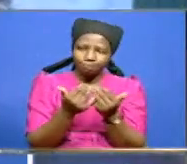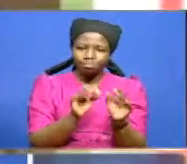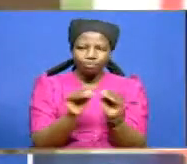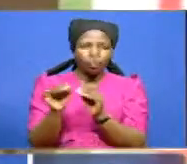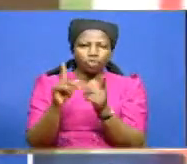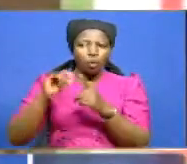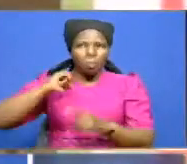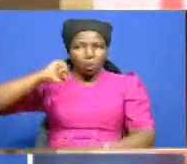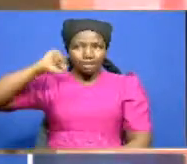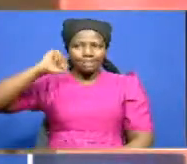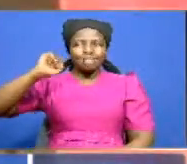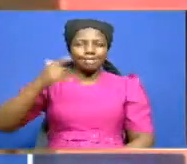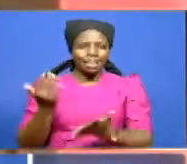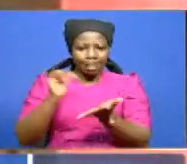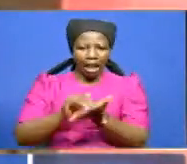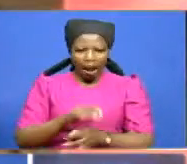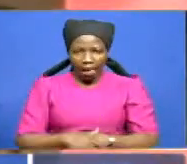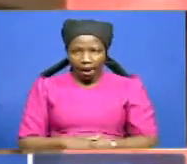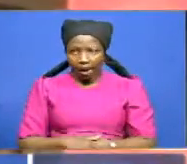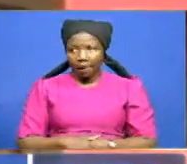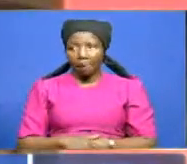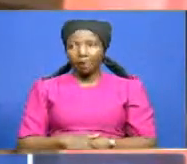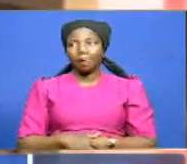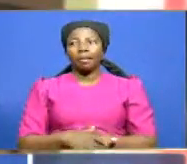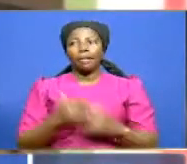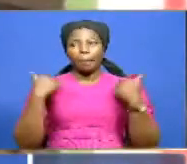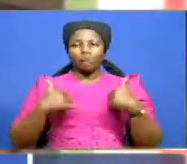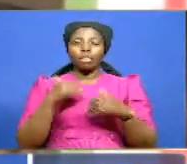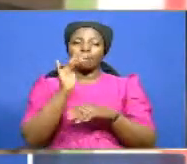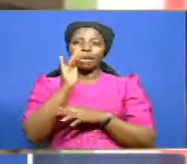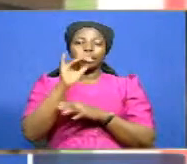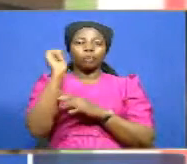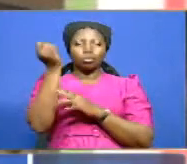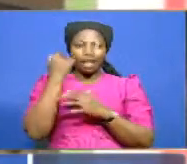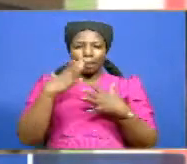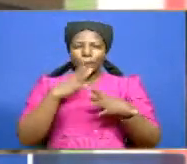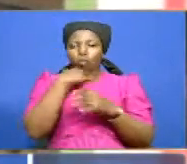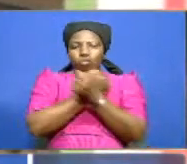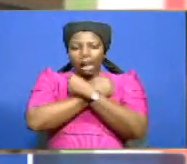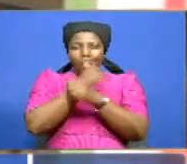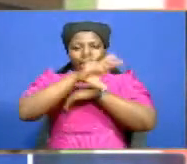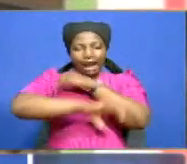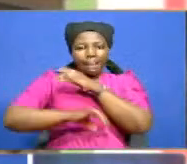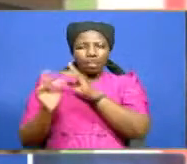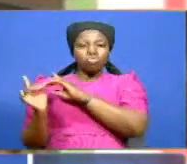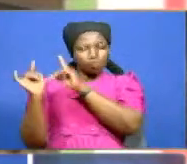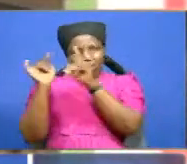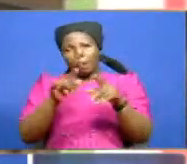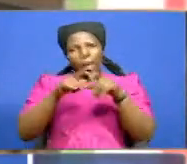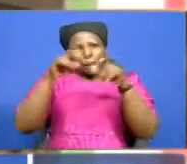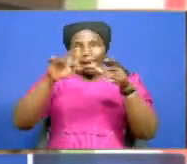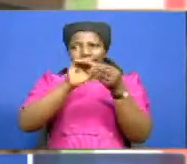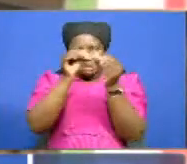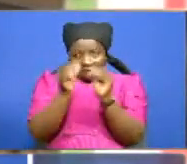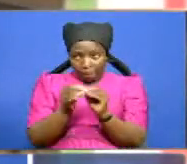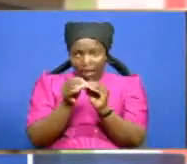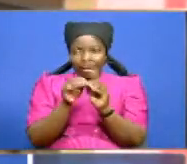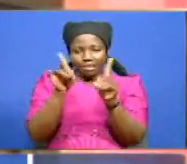headwinds. I appeal to the patriotic Kenyans to come out in record numbers and append